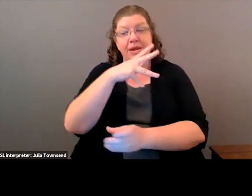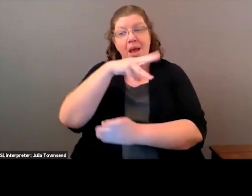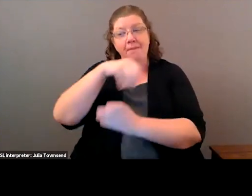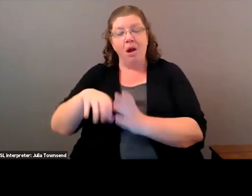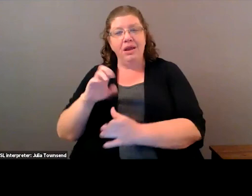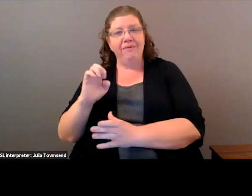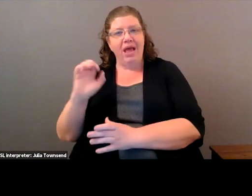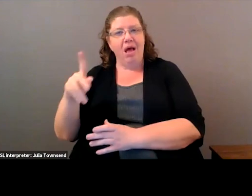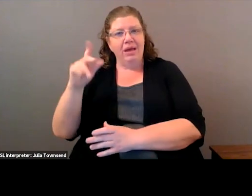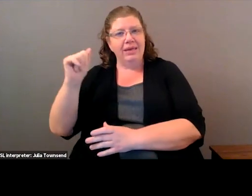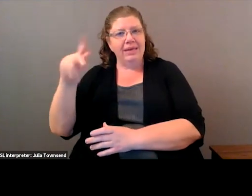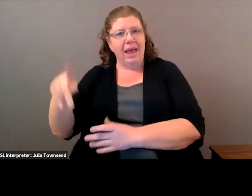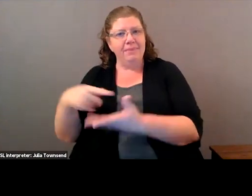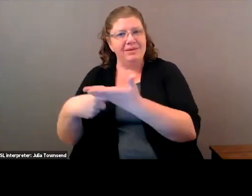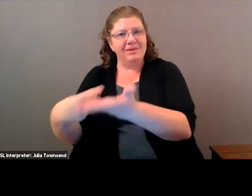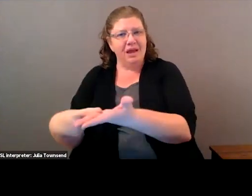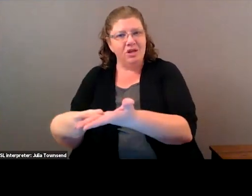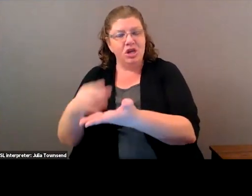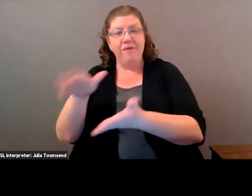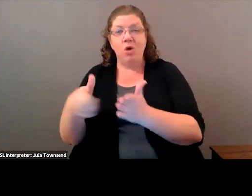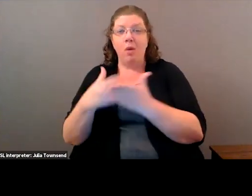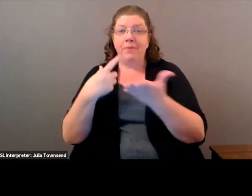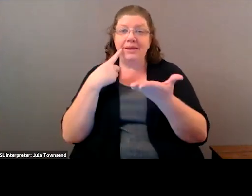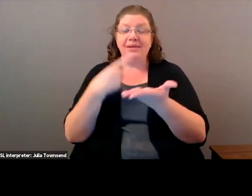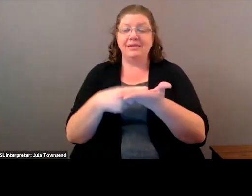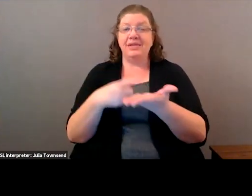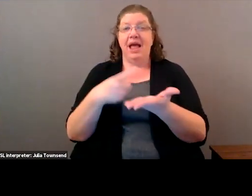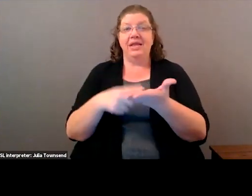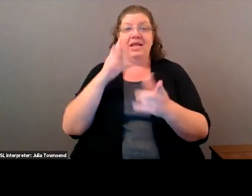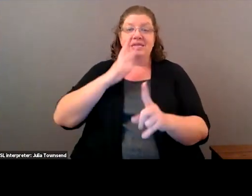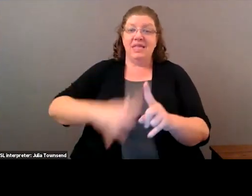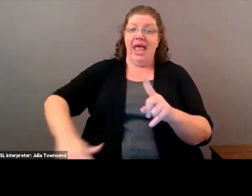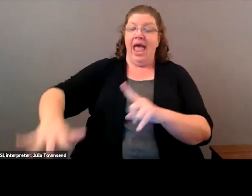discussions? If all that is being discussed is the atmosphere of a